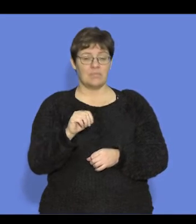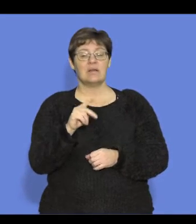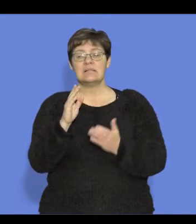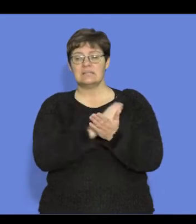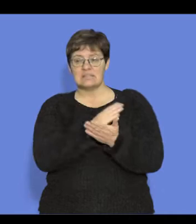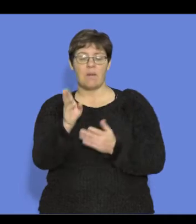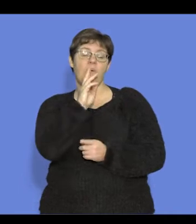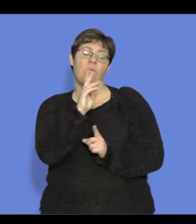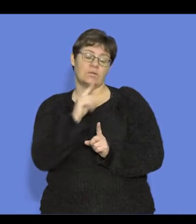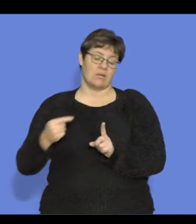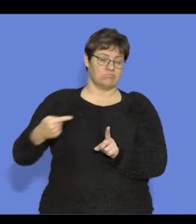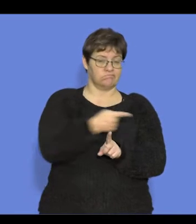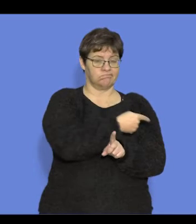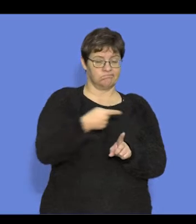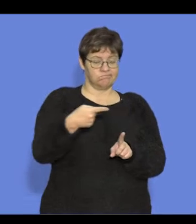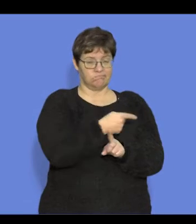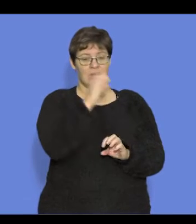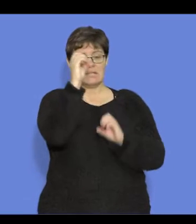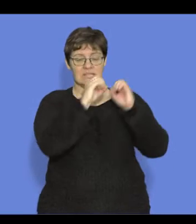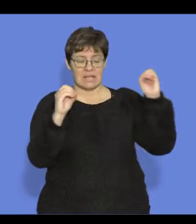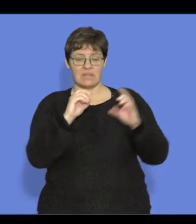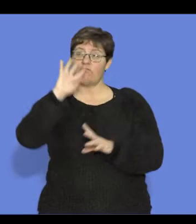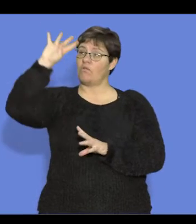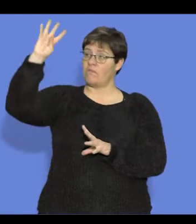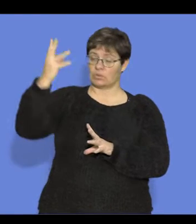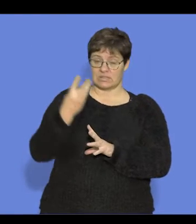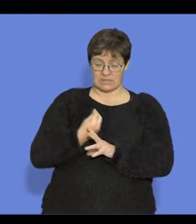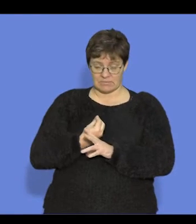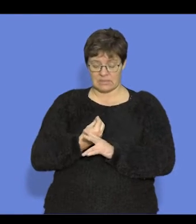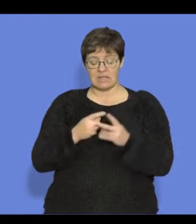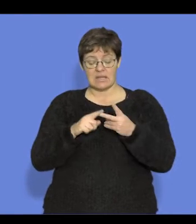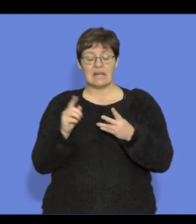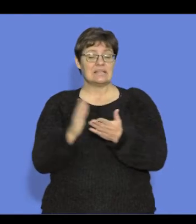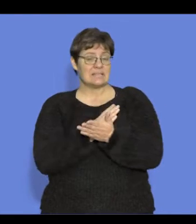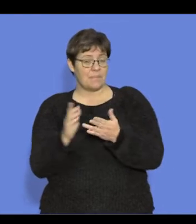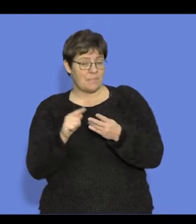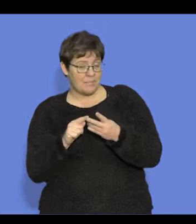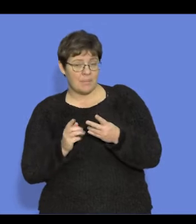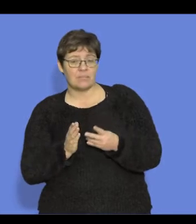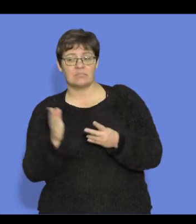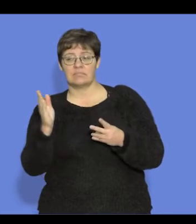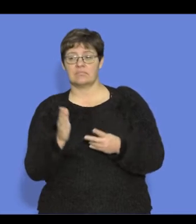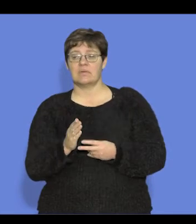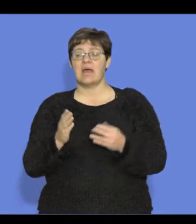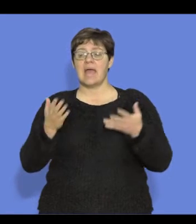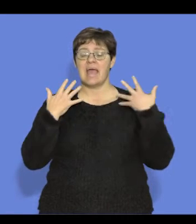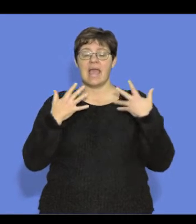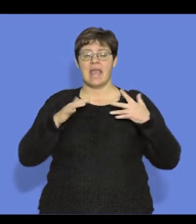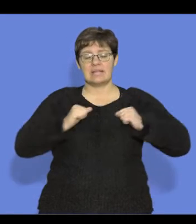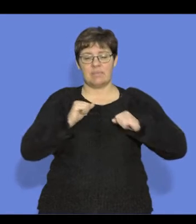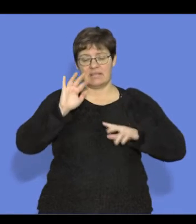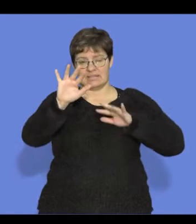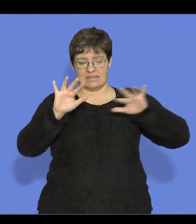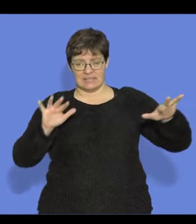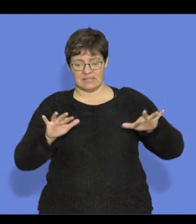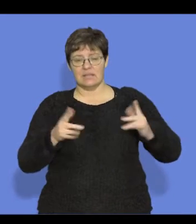goes into the cells for photosynthesis, and some of it goes into the air spaces and is then